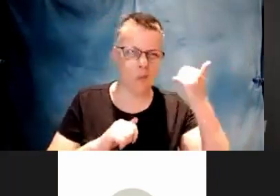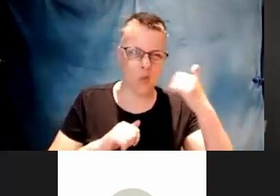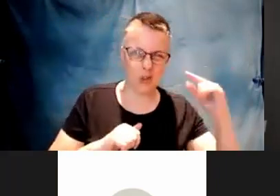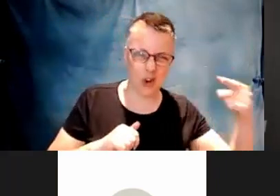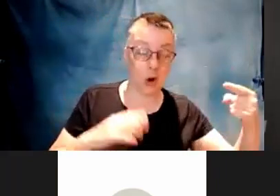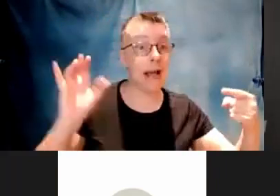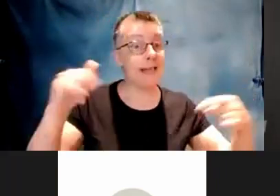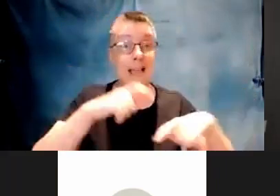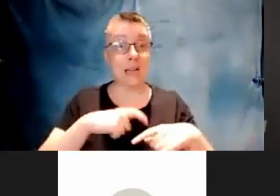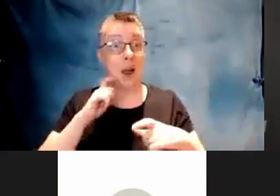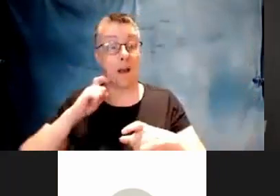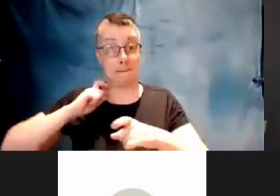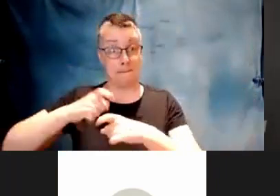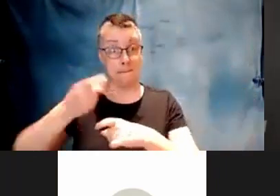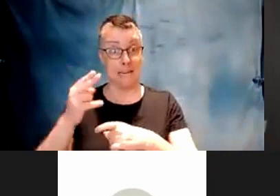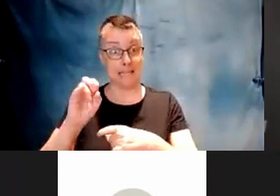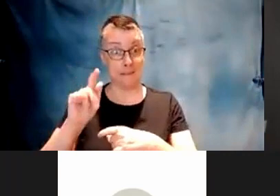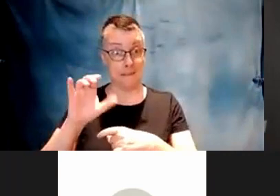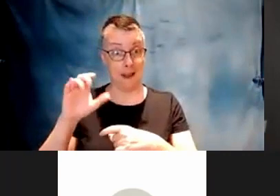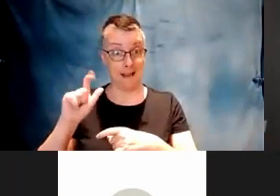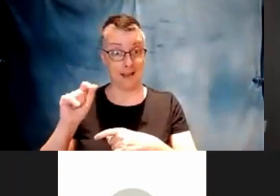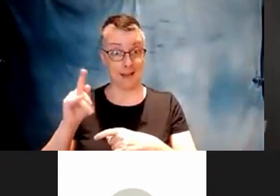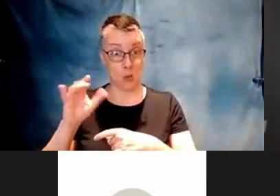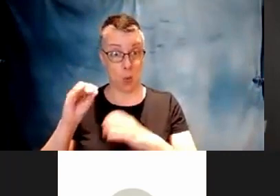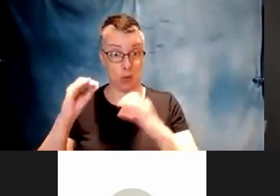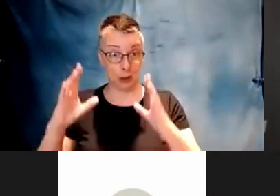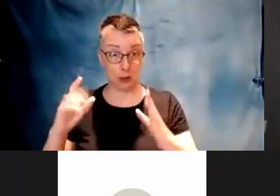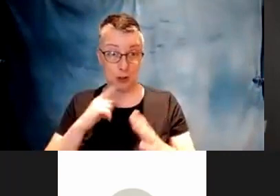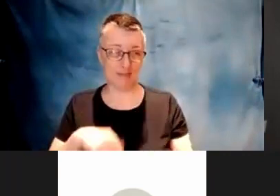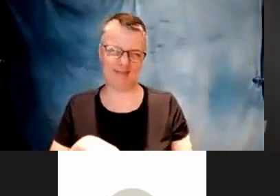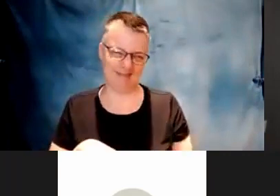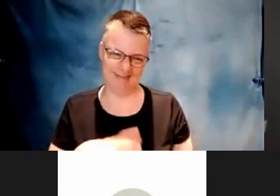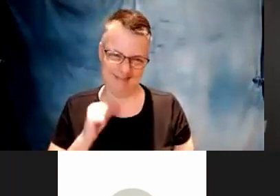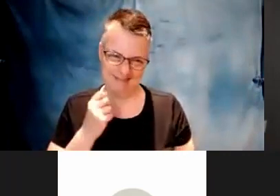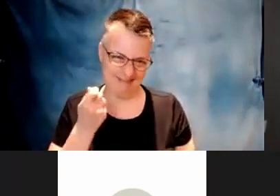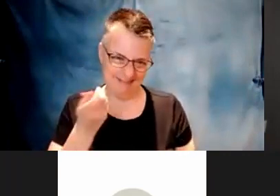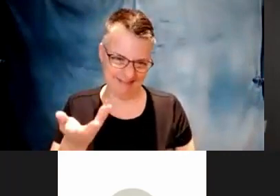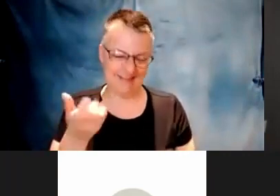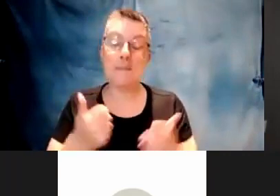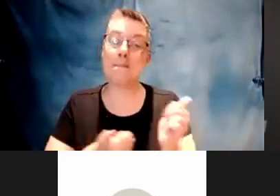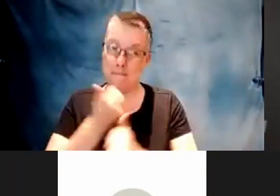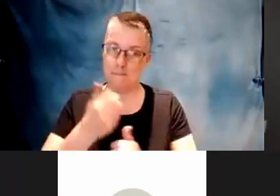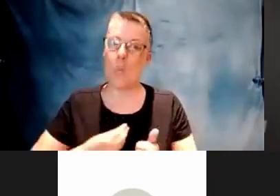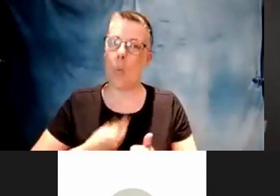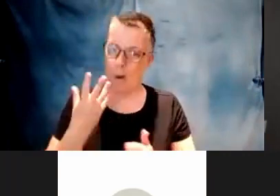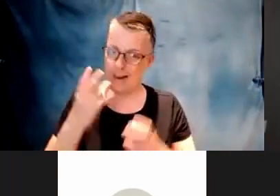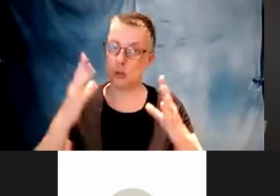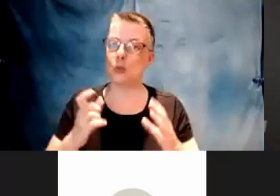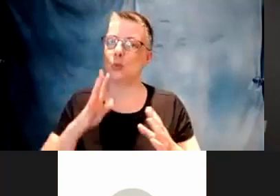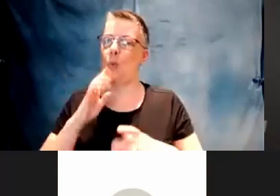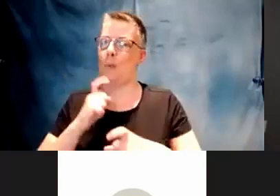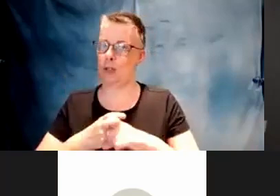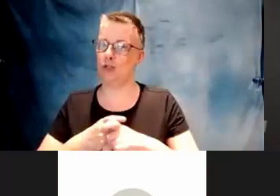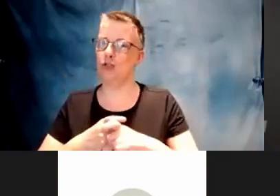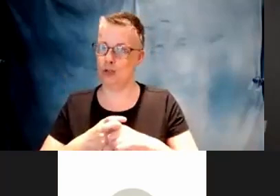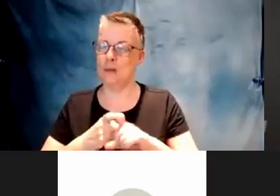Latino teachers. There were white teachers who spoke Spanish. And I have to say that I